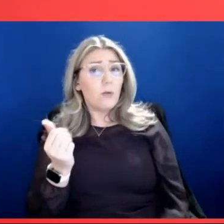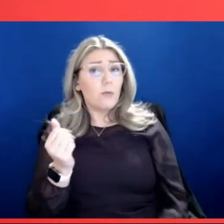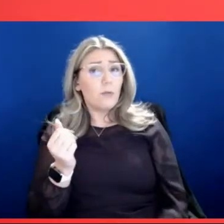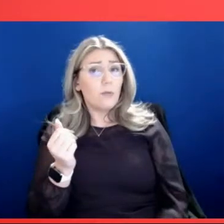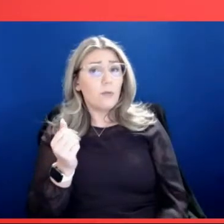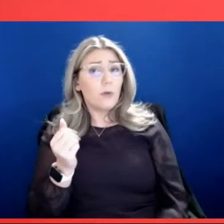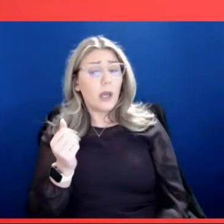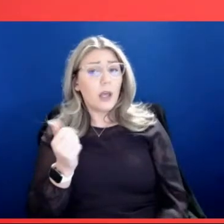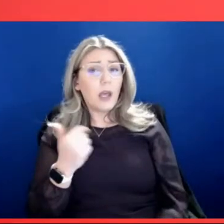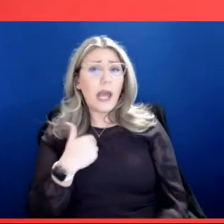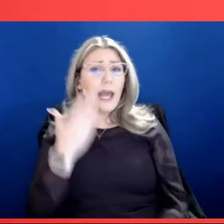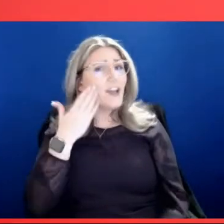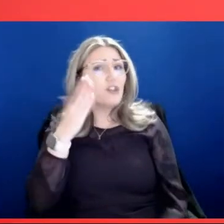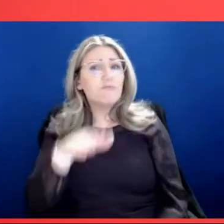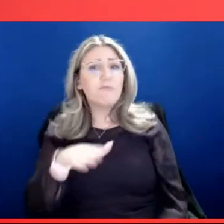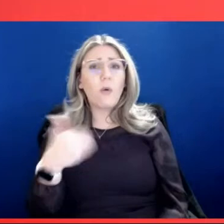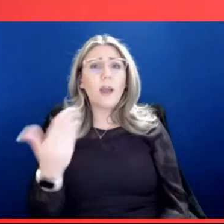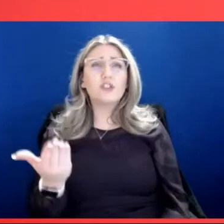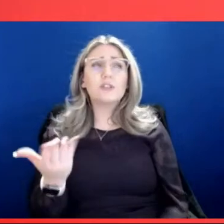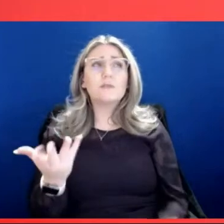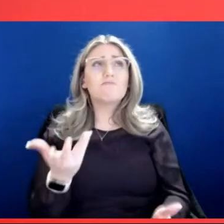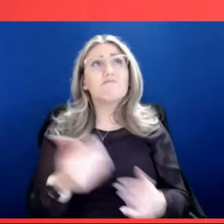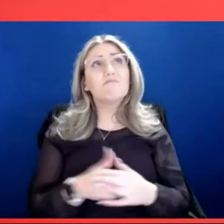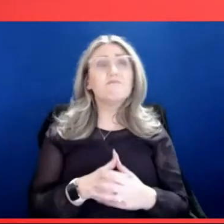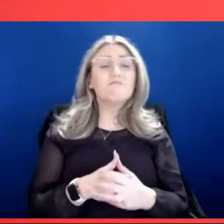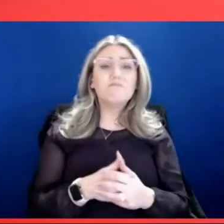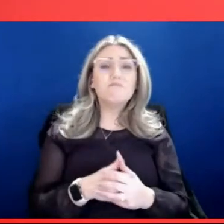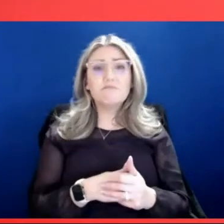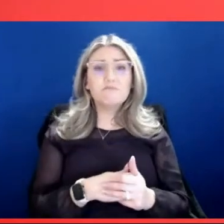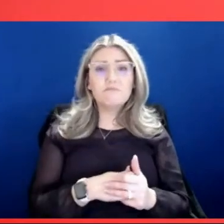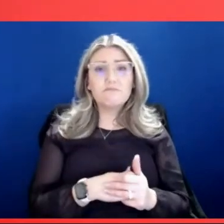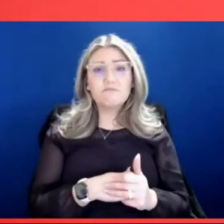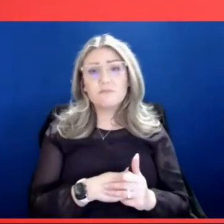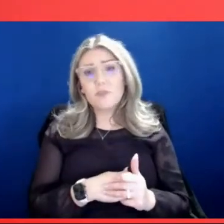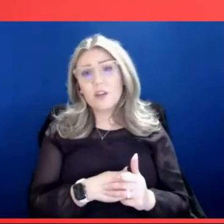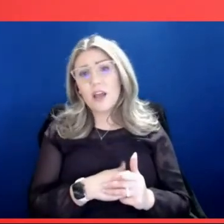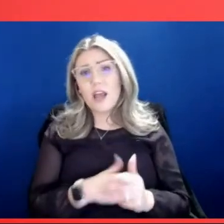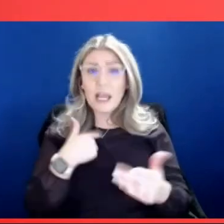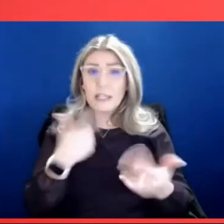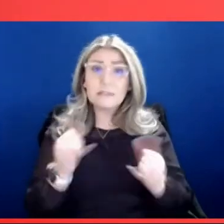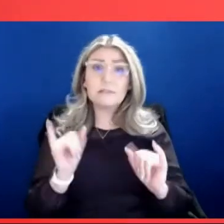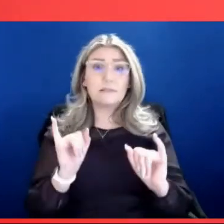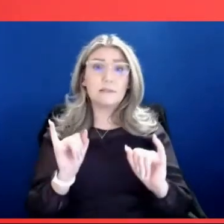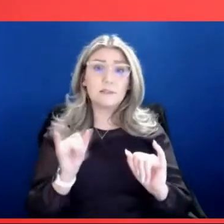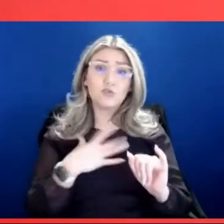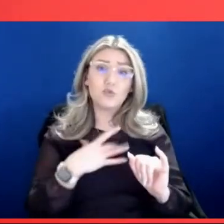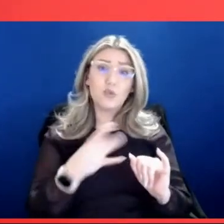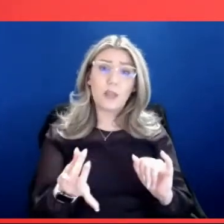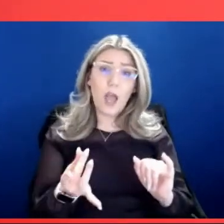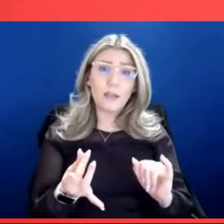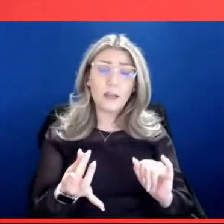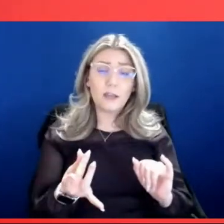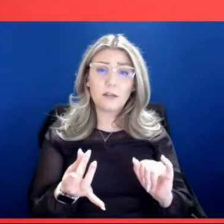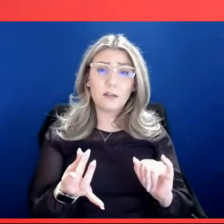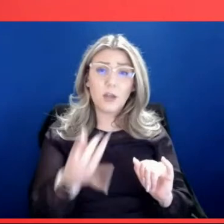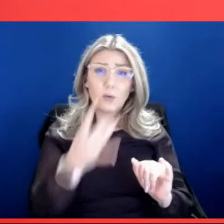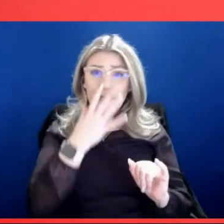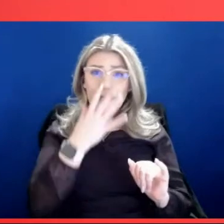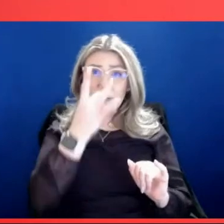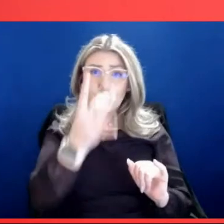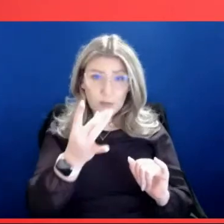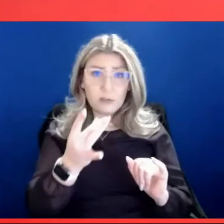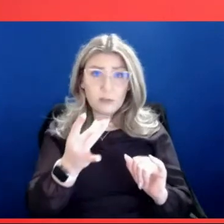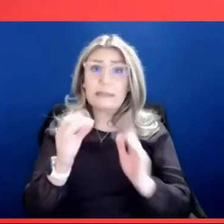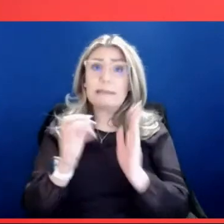don't know. I just get. I mean, I still liked. I was interested in cancer treatment,